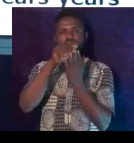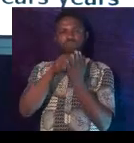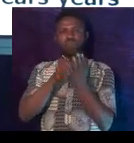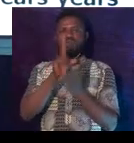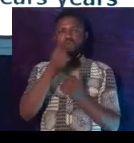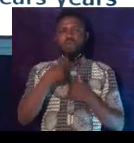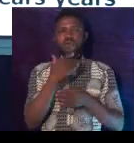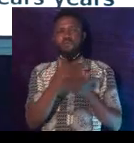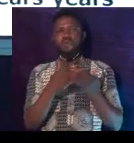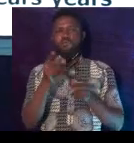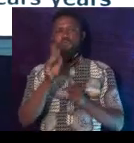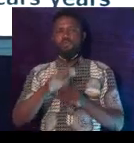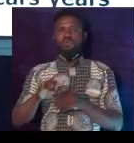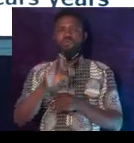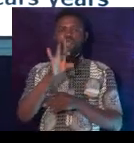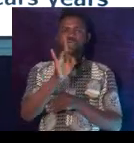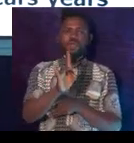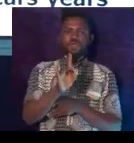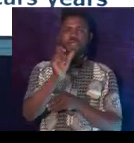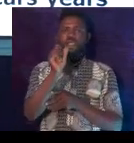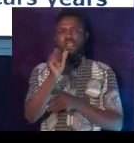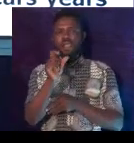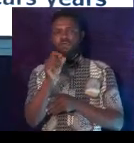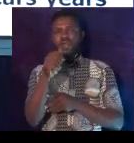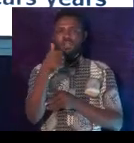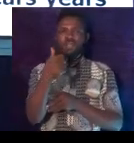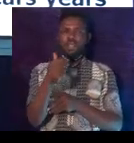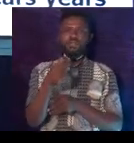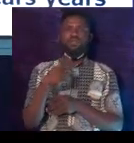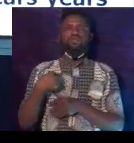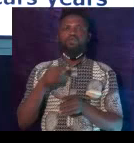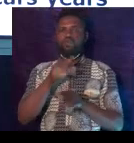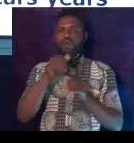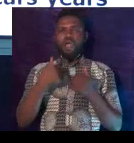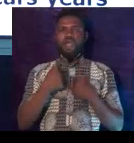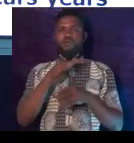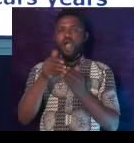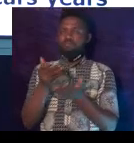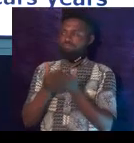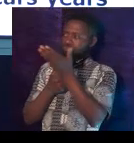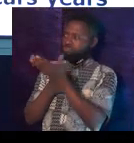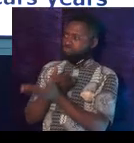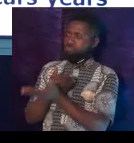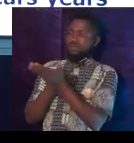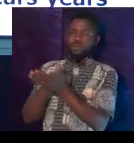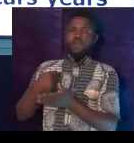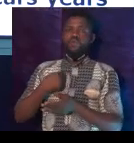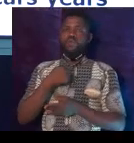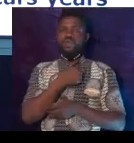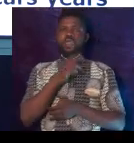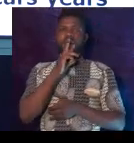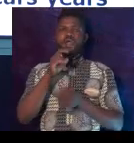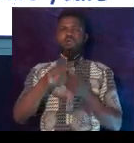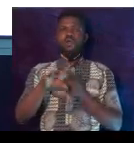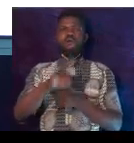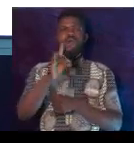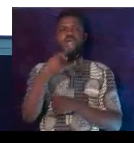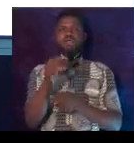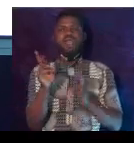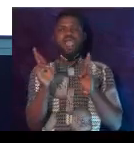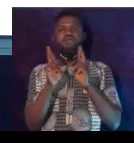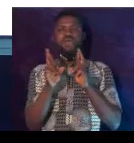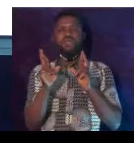are as follows. Now you have some pupils are 8 years, 10 years, 11 years, and you have all these. Now we have to find